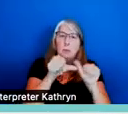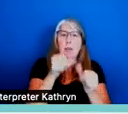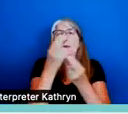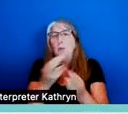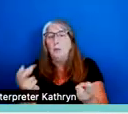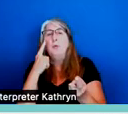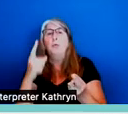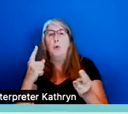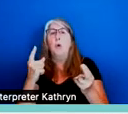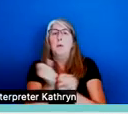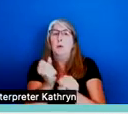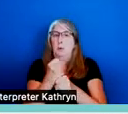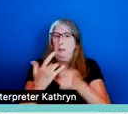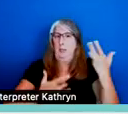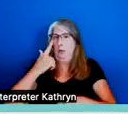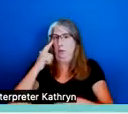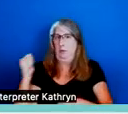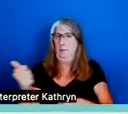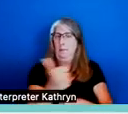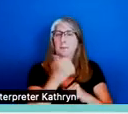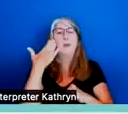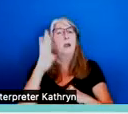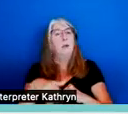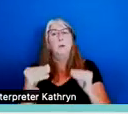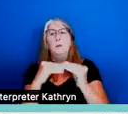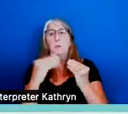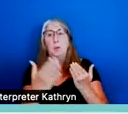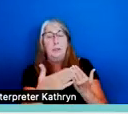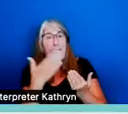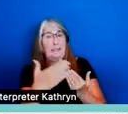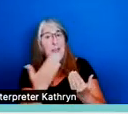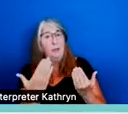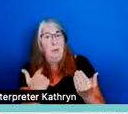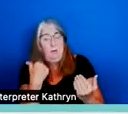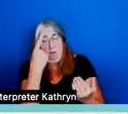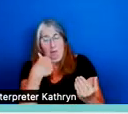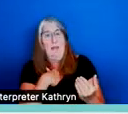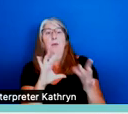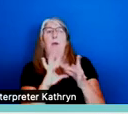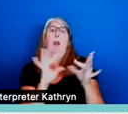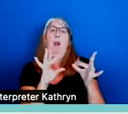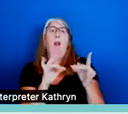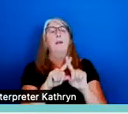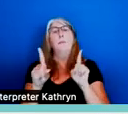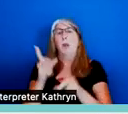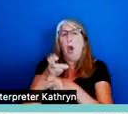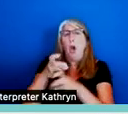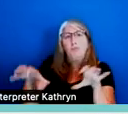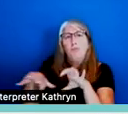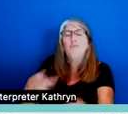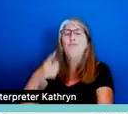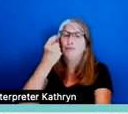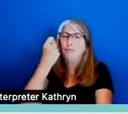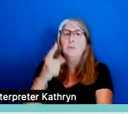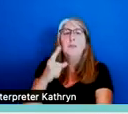for themselves. I know it's easier said than done, but like Dr. Maya Angelou stated, we need